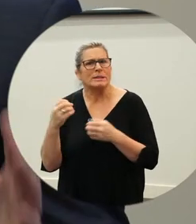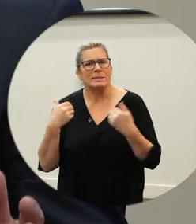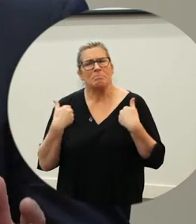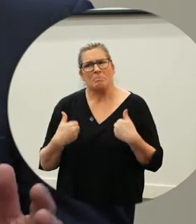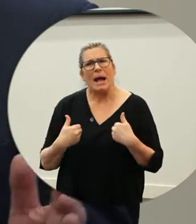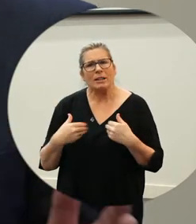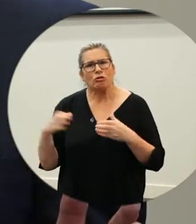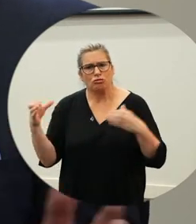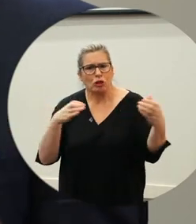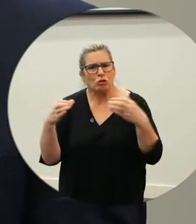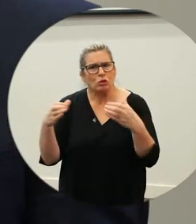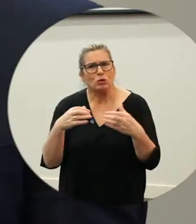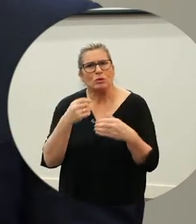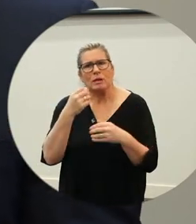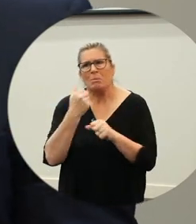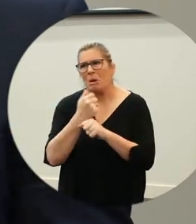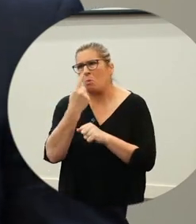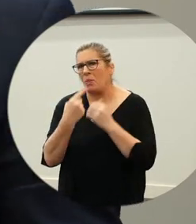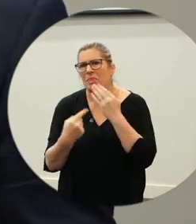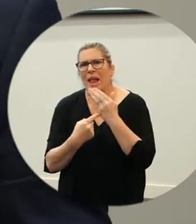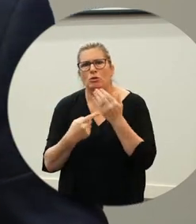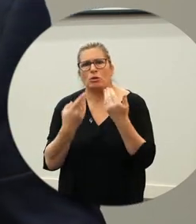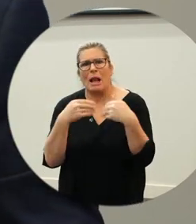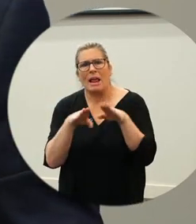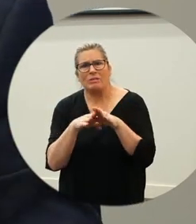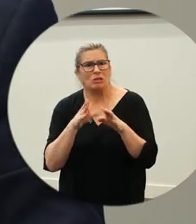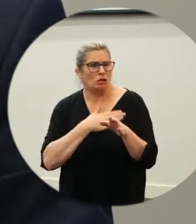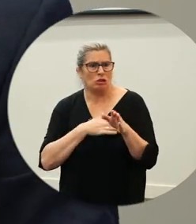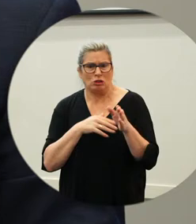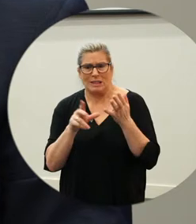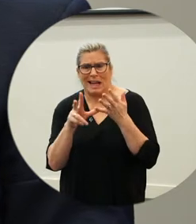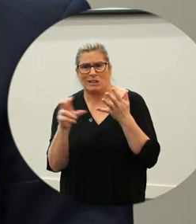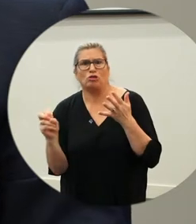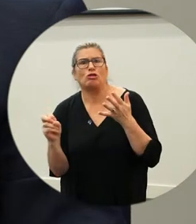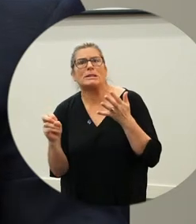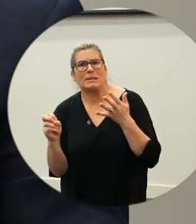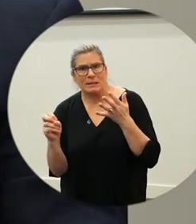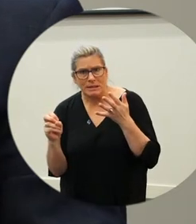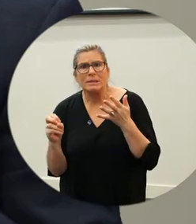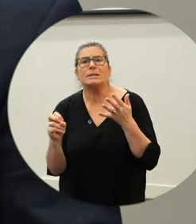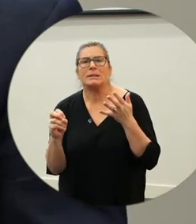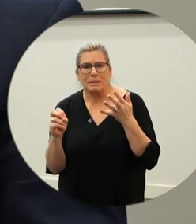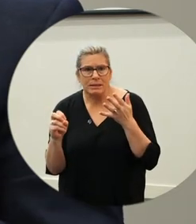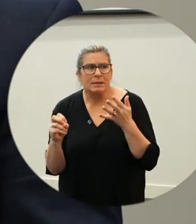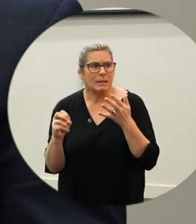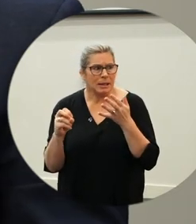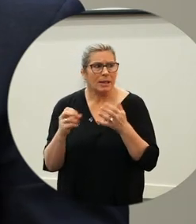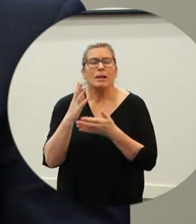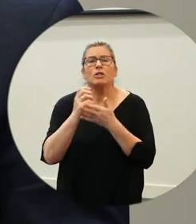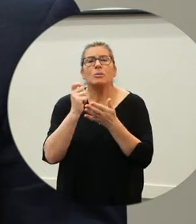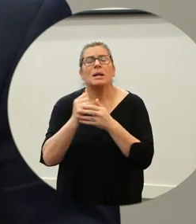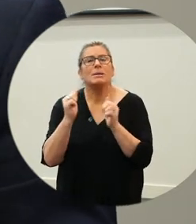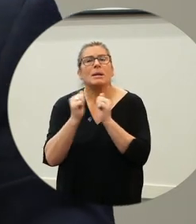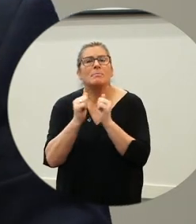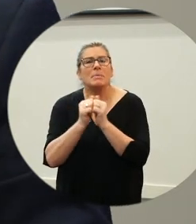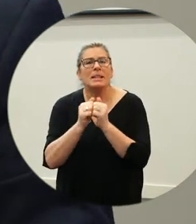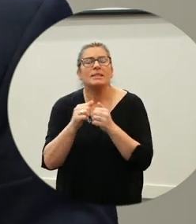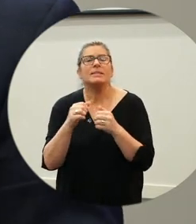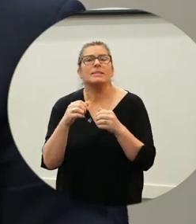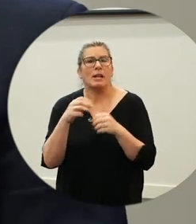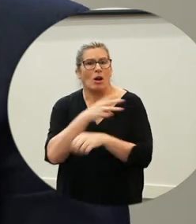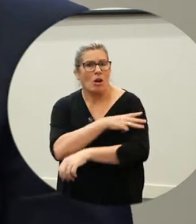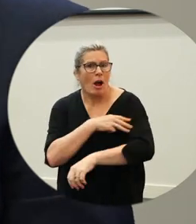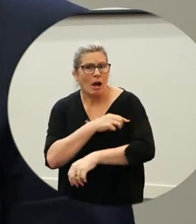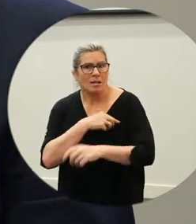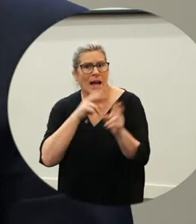About 1,000 of those left. Only 800 stayed on. They were actually, sometimes you would meet guards when I was interviewing